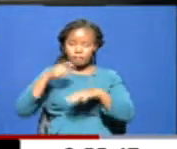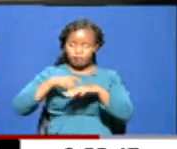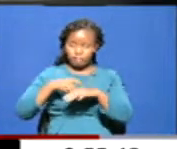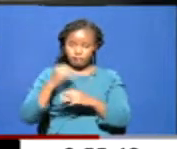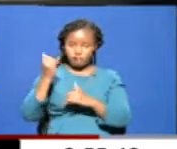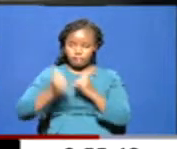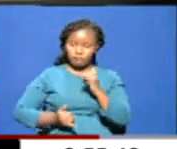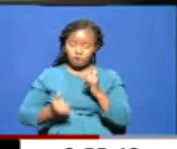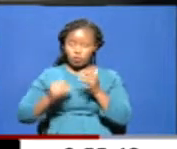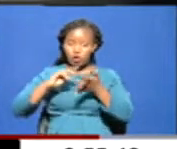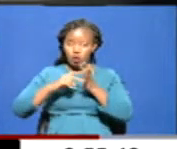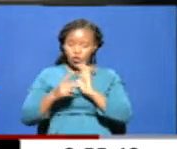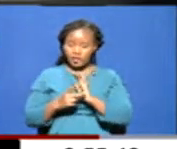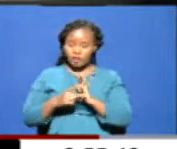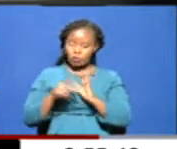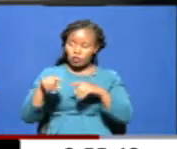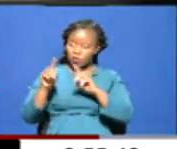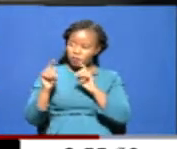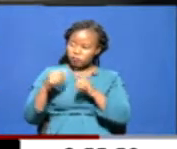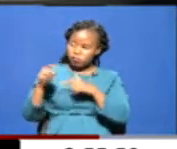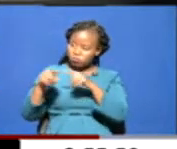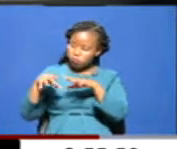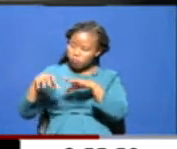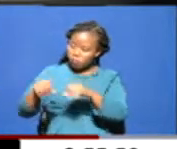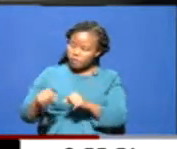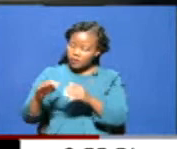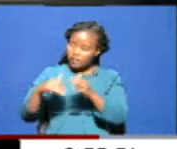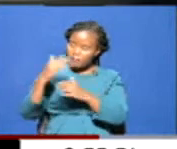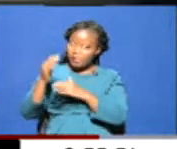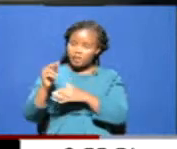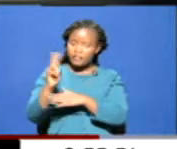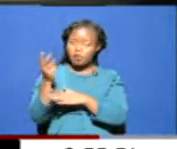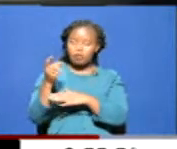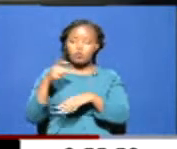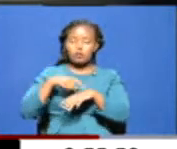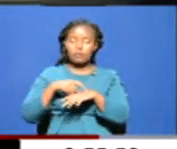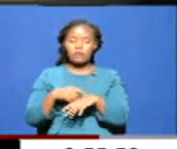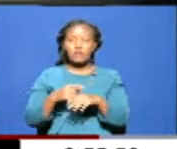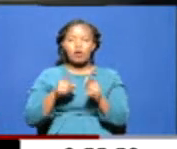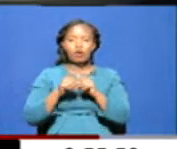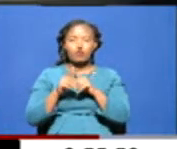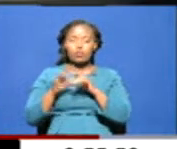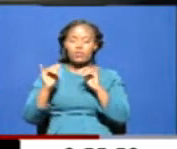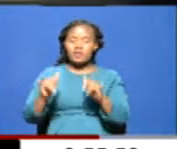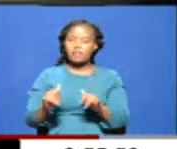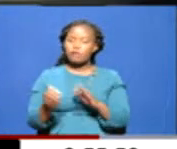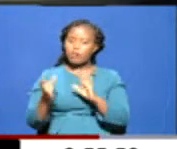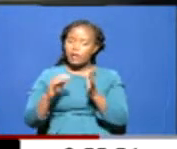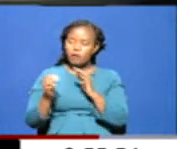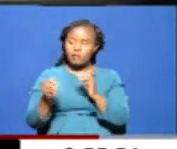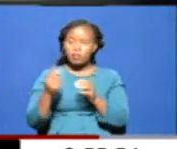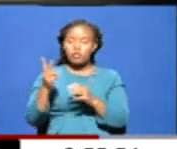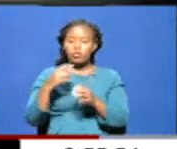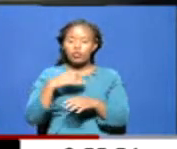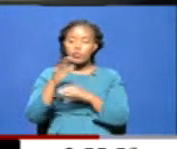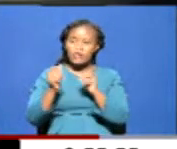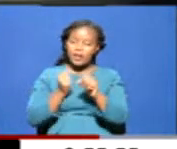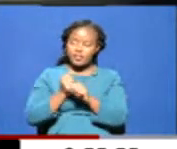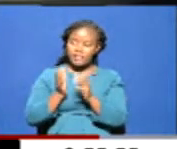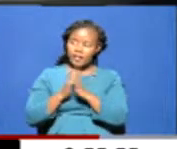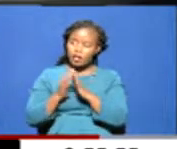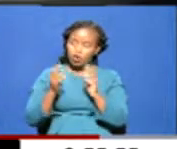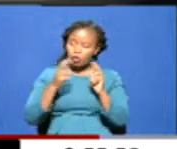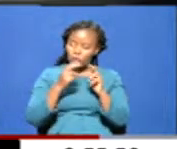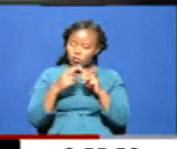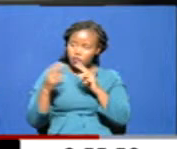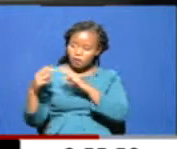will see him take charge of the first team until June and then remain at the club for at least a further 2 years in a consultancy role. United